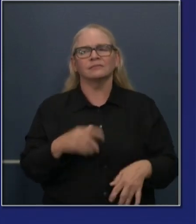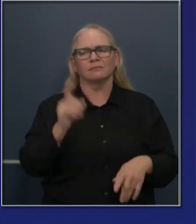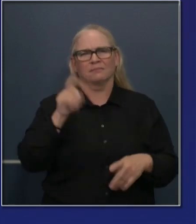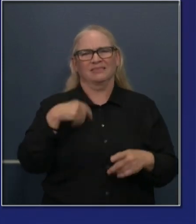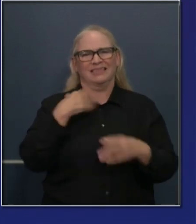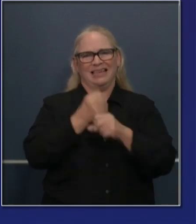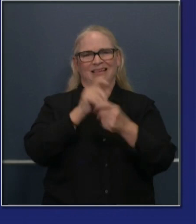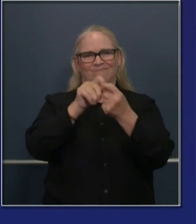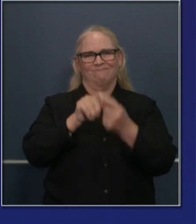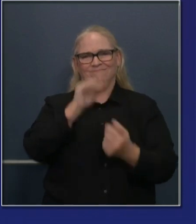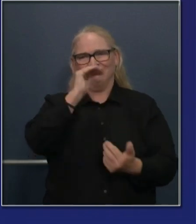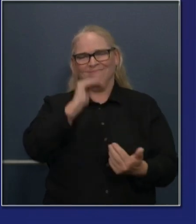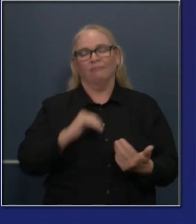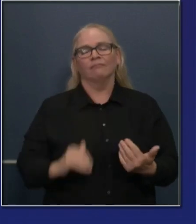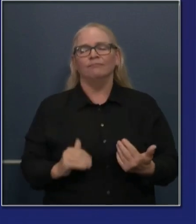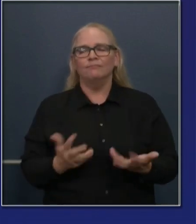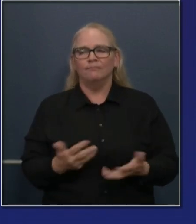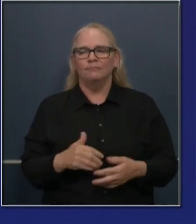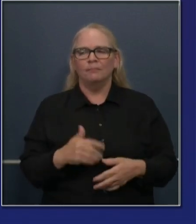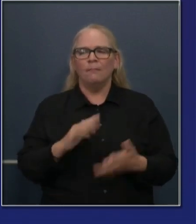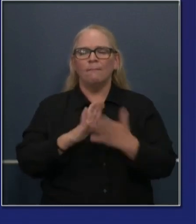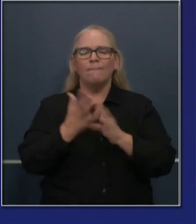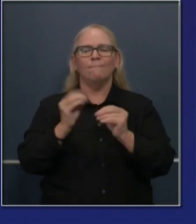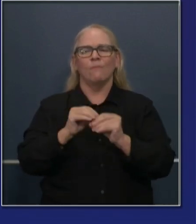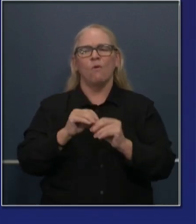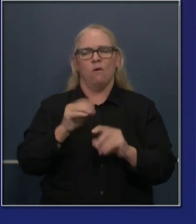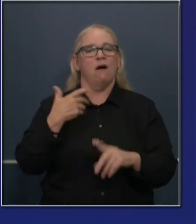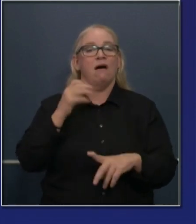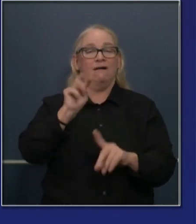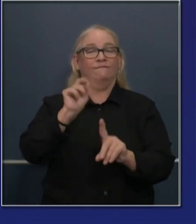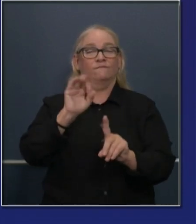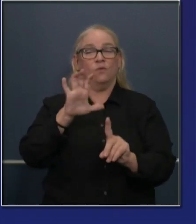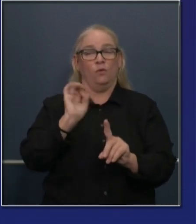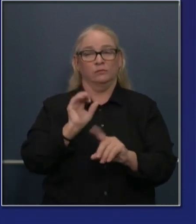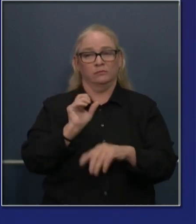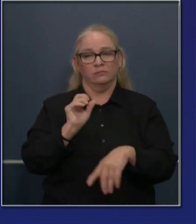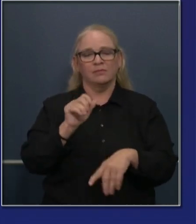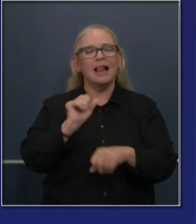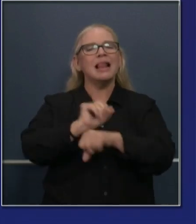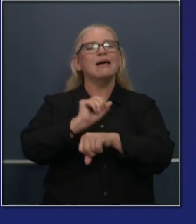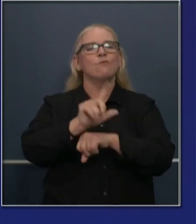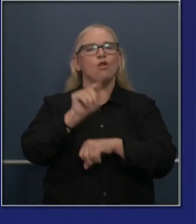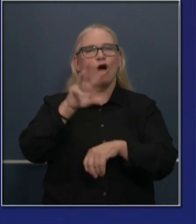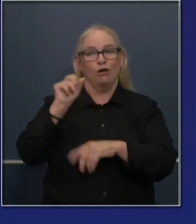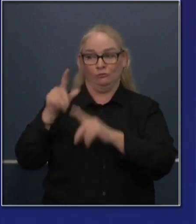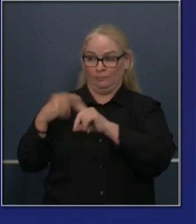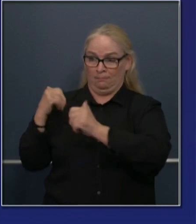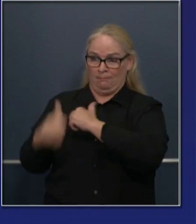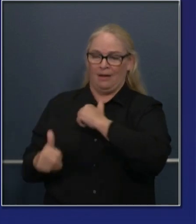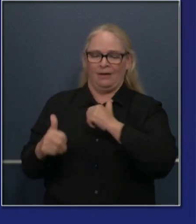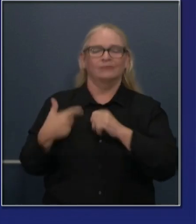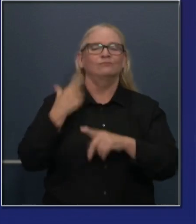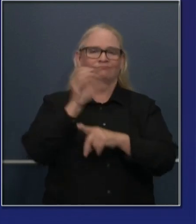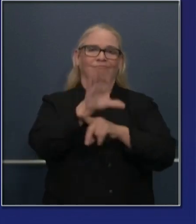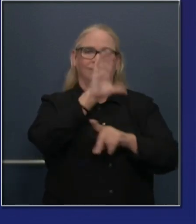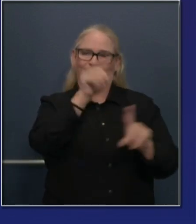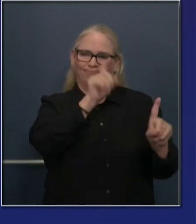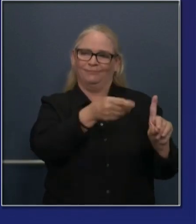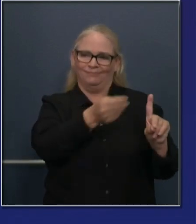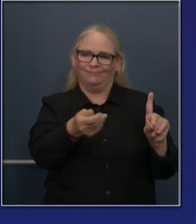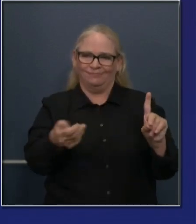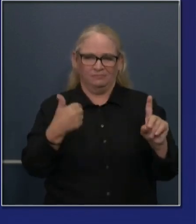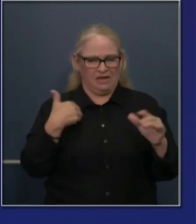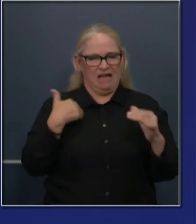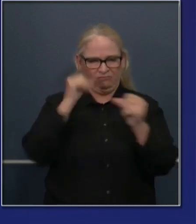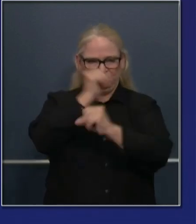strategic enforcement of our labor laws, and we've got a series of very specific strategies that we'll be